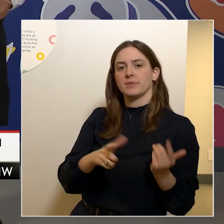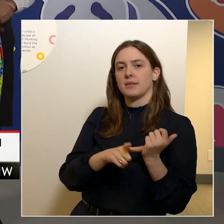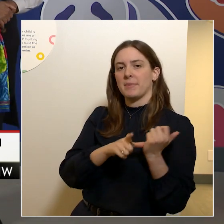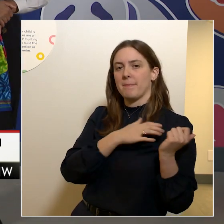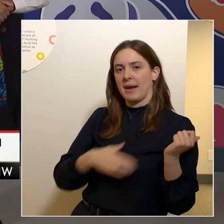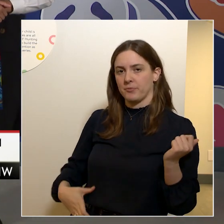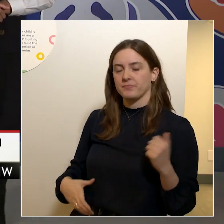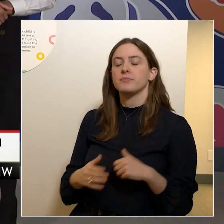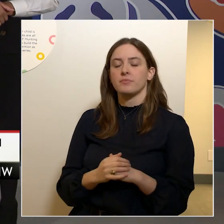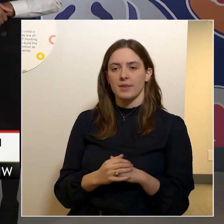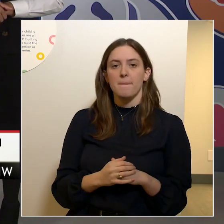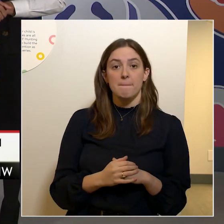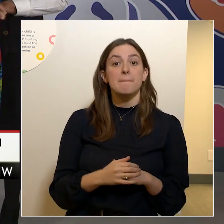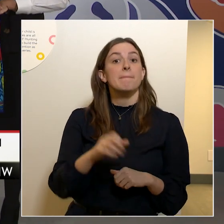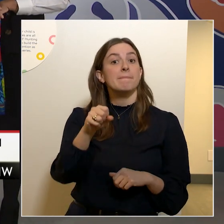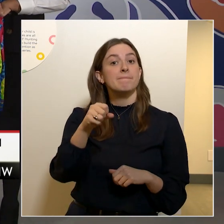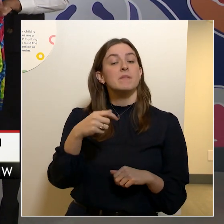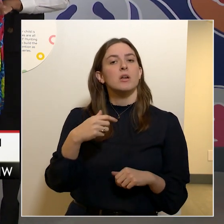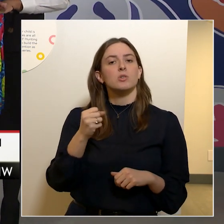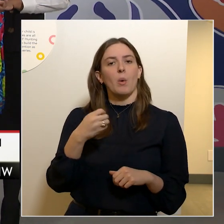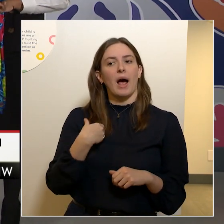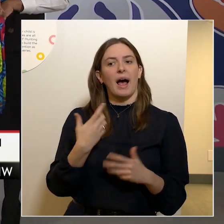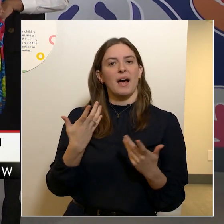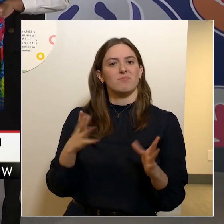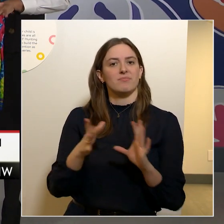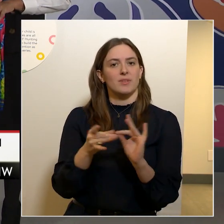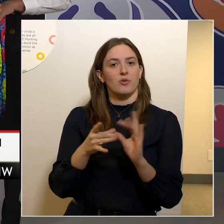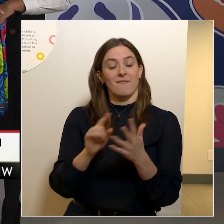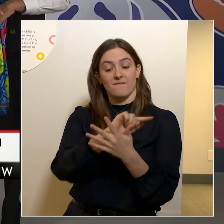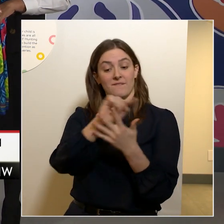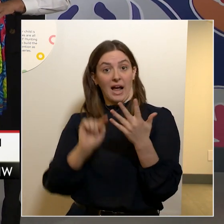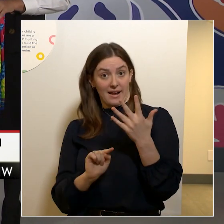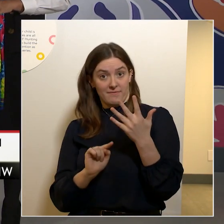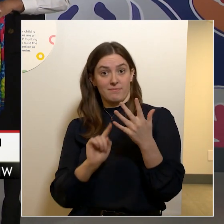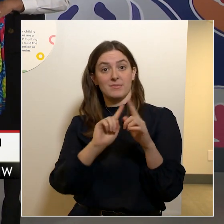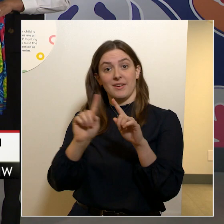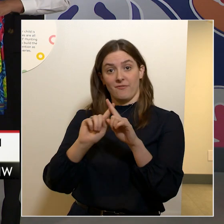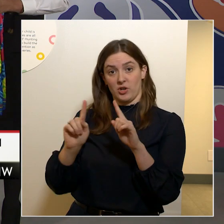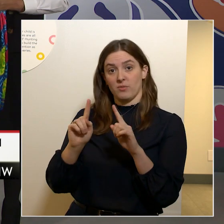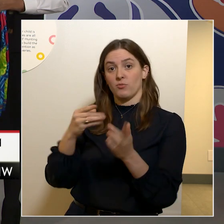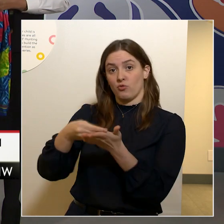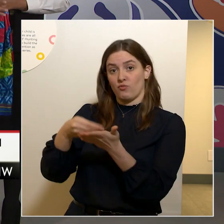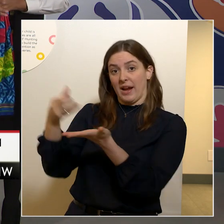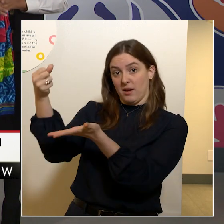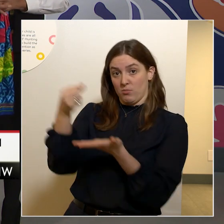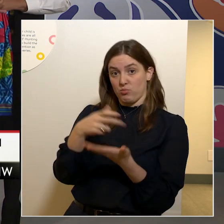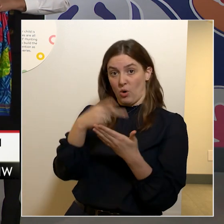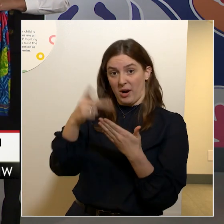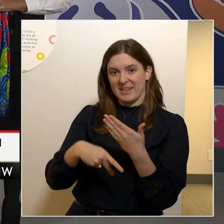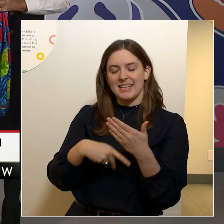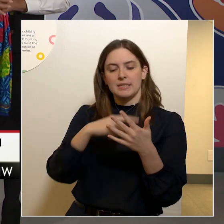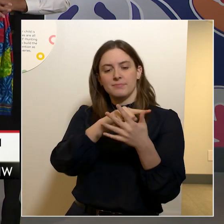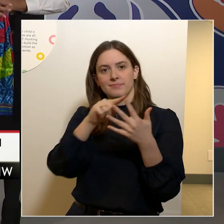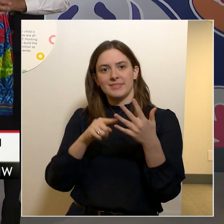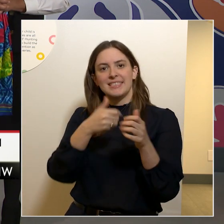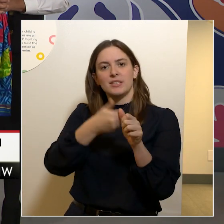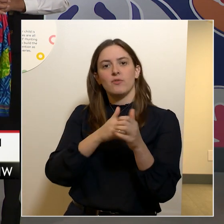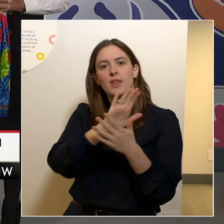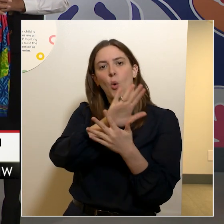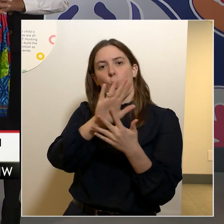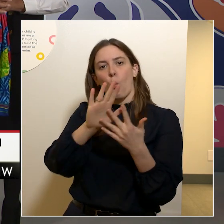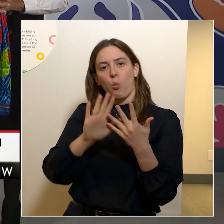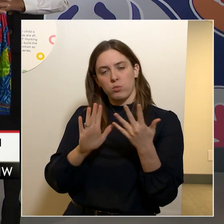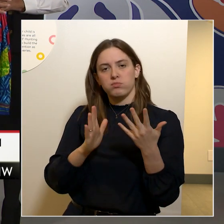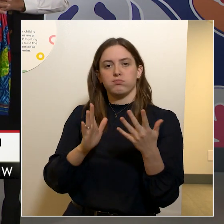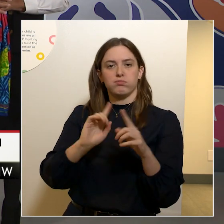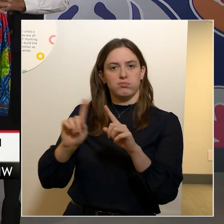So I mentioned that there's 5 different grant programs. They each have their own eligibility requirements. So they're